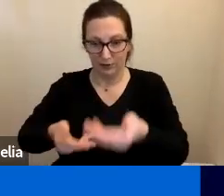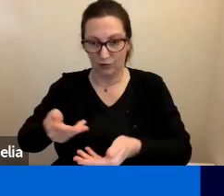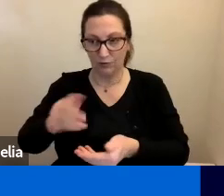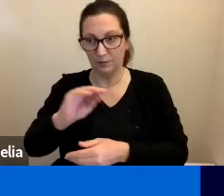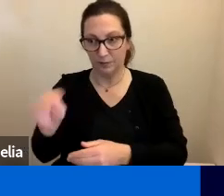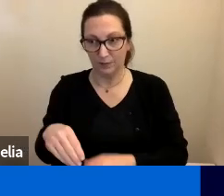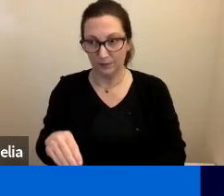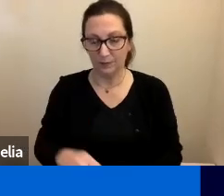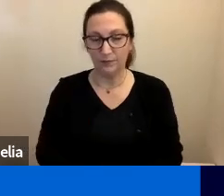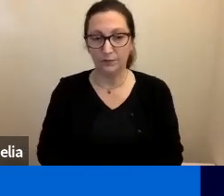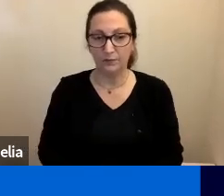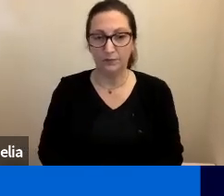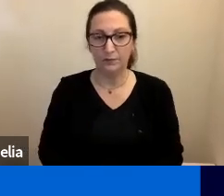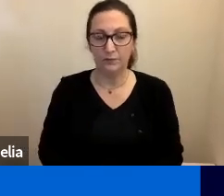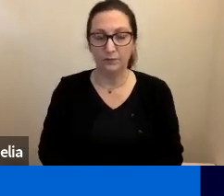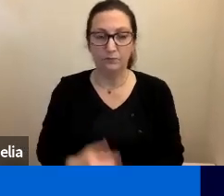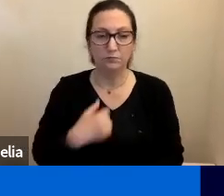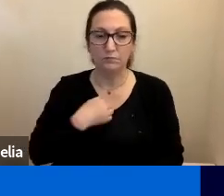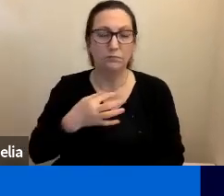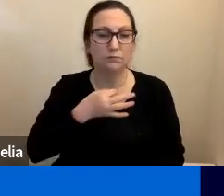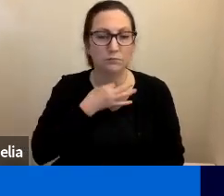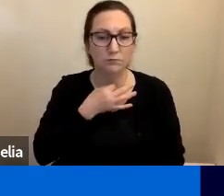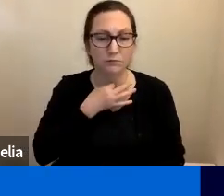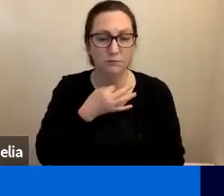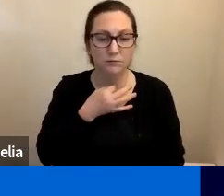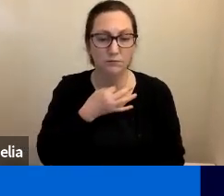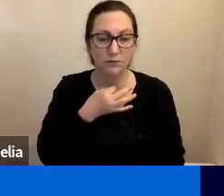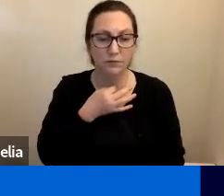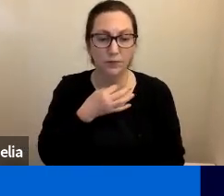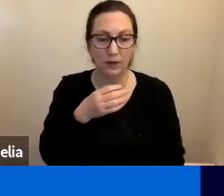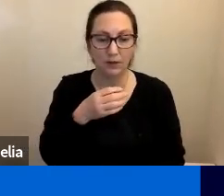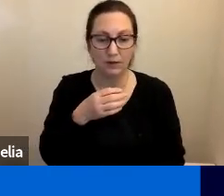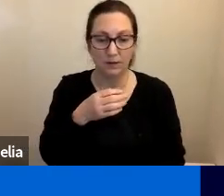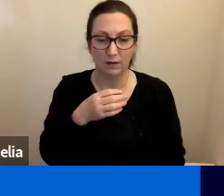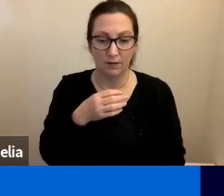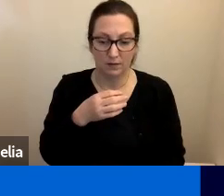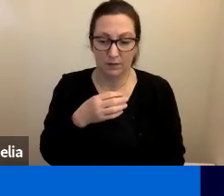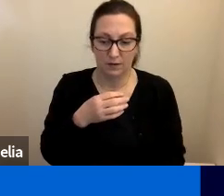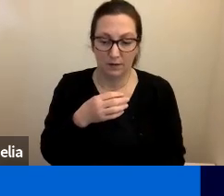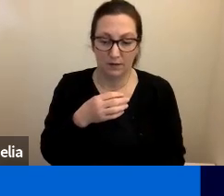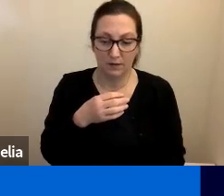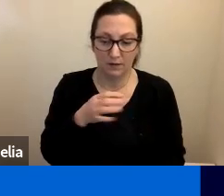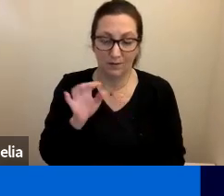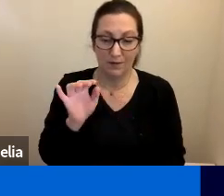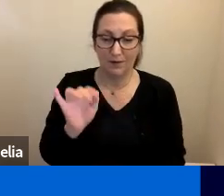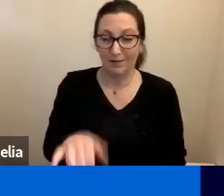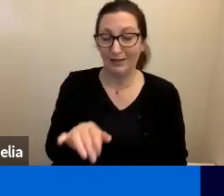where, to what point this task force actually might have a modicum